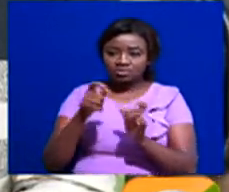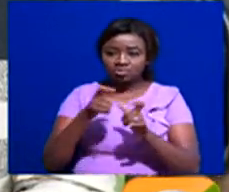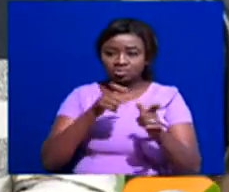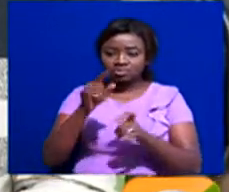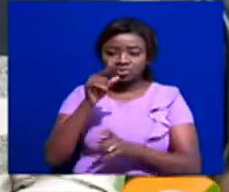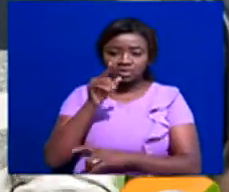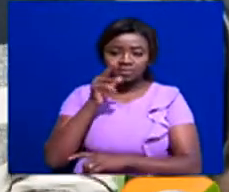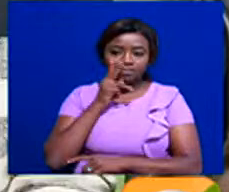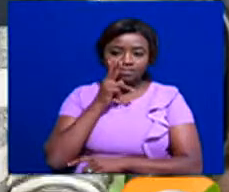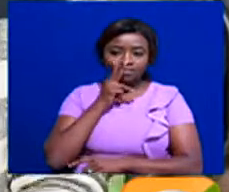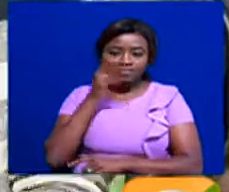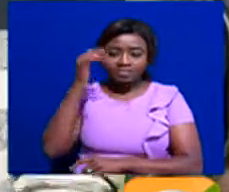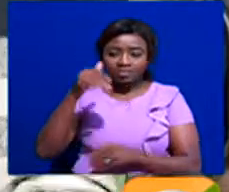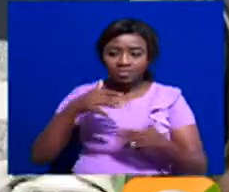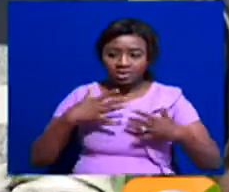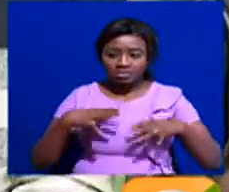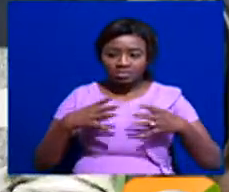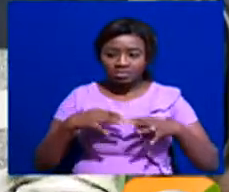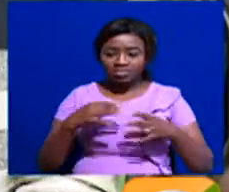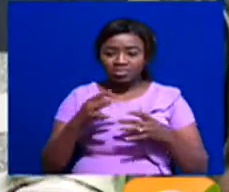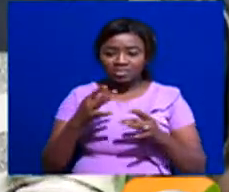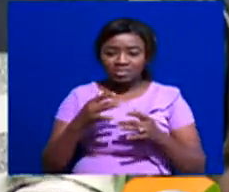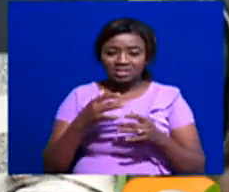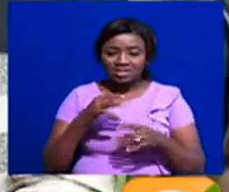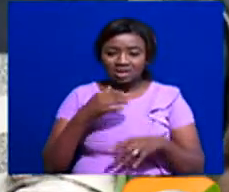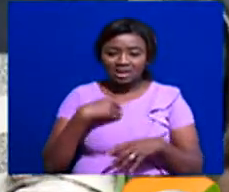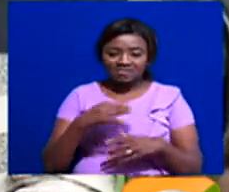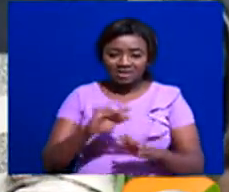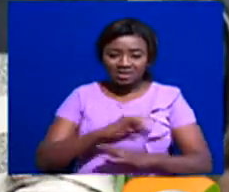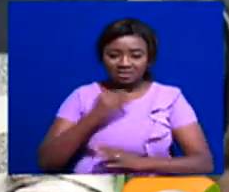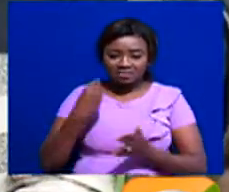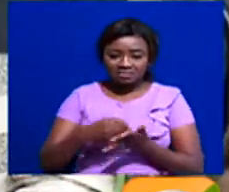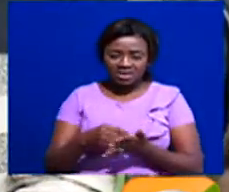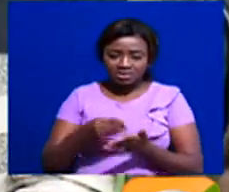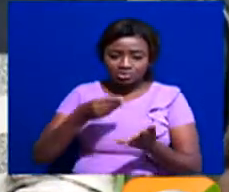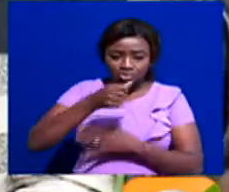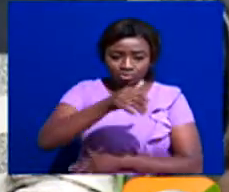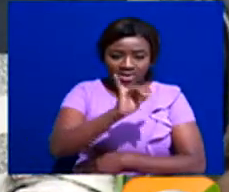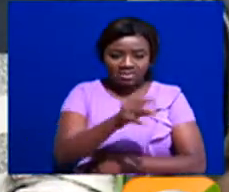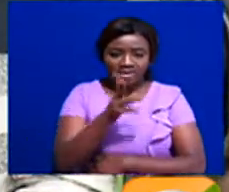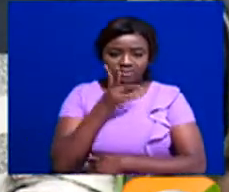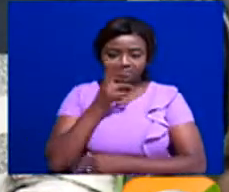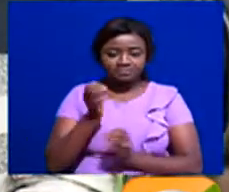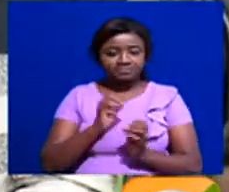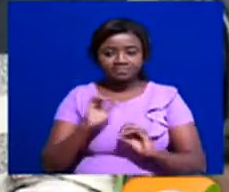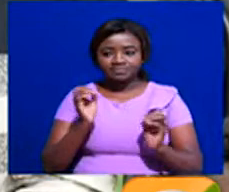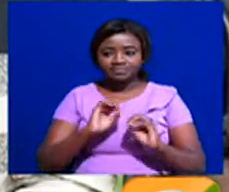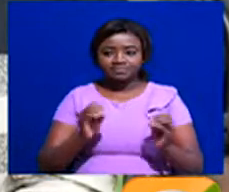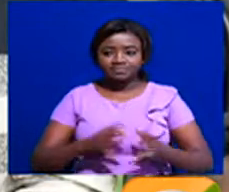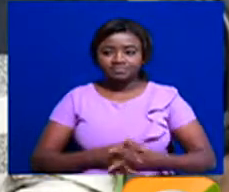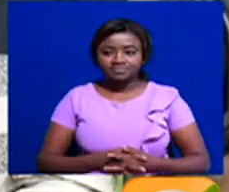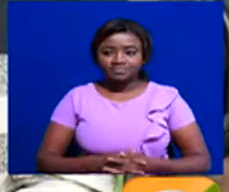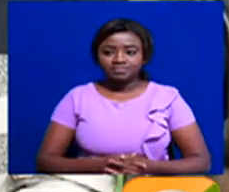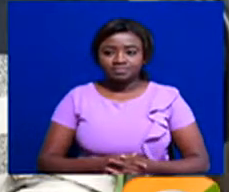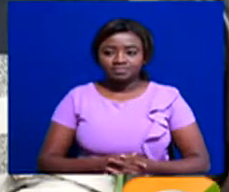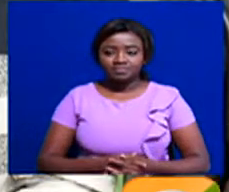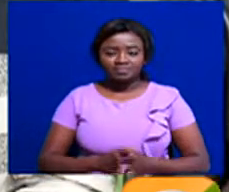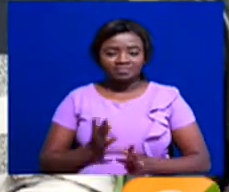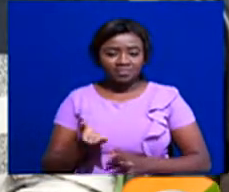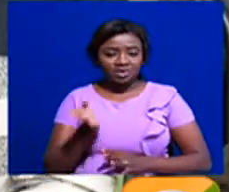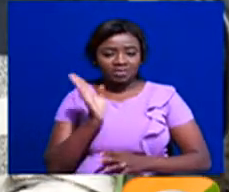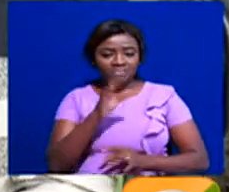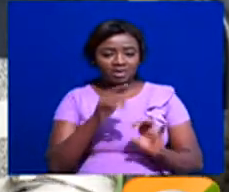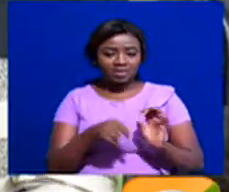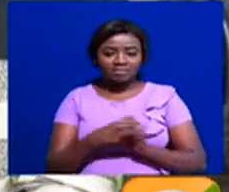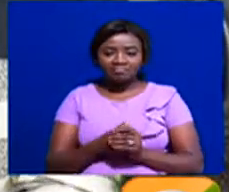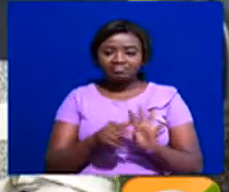that people won't get enough money to buy it. Yeah. All right. Let me bring in Dorcas back on this